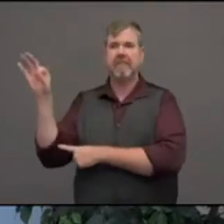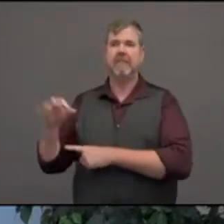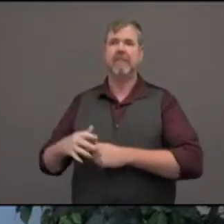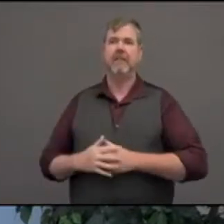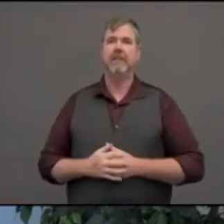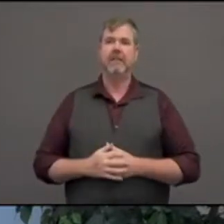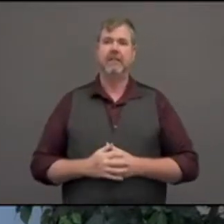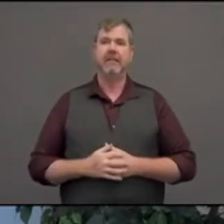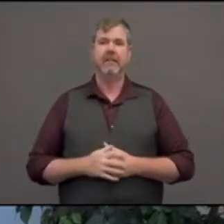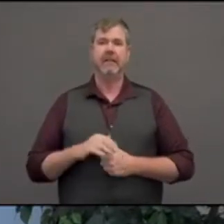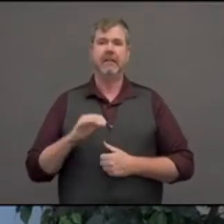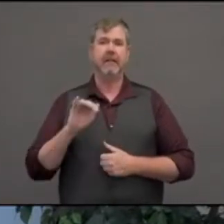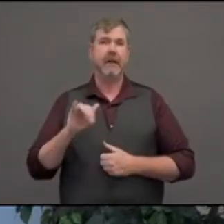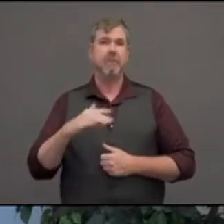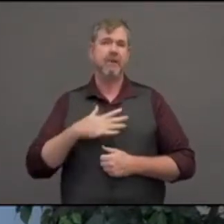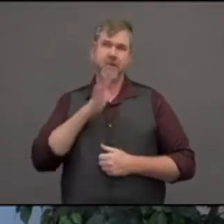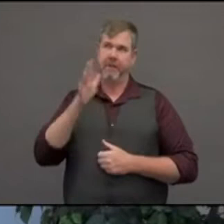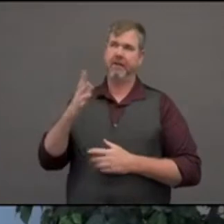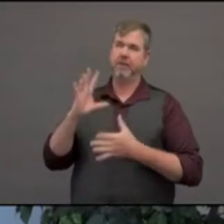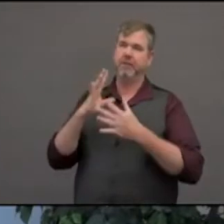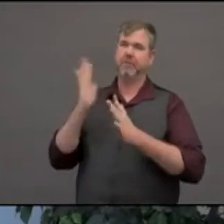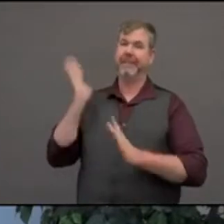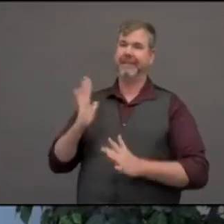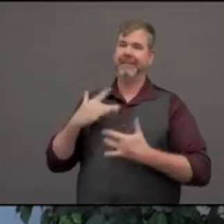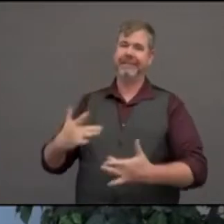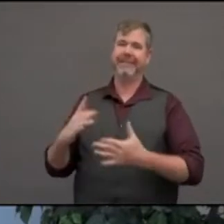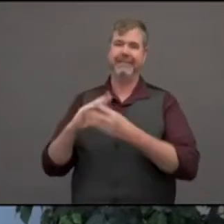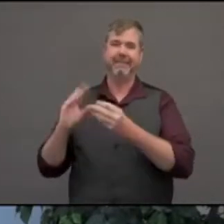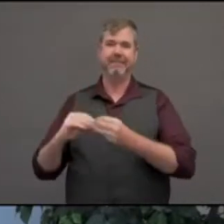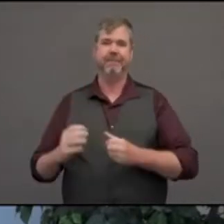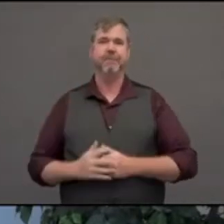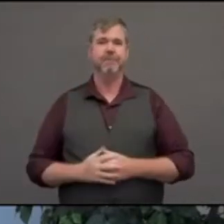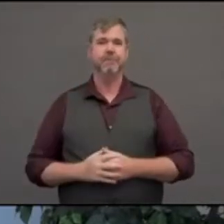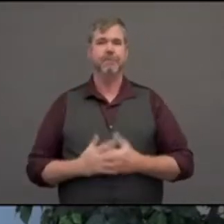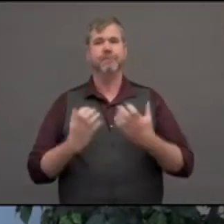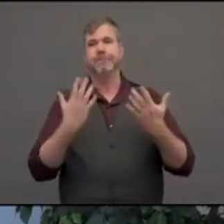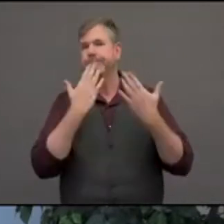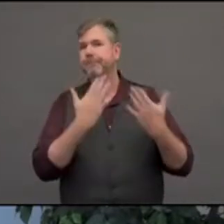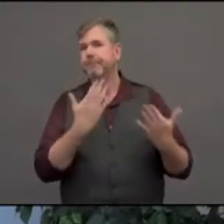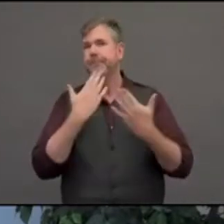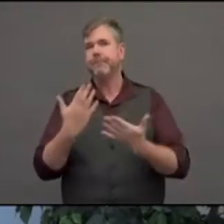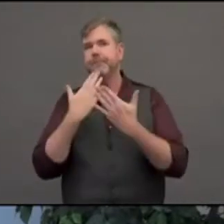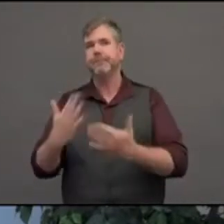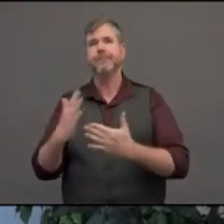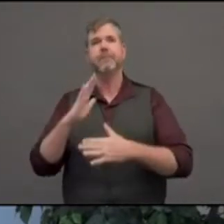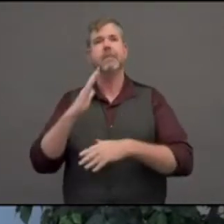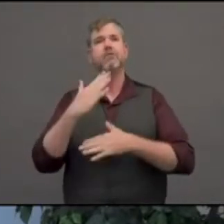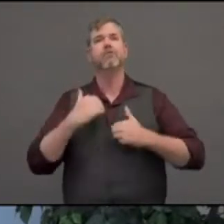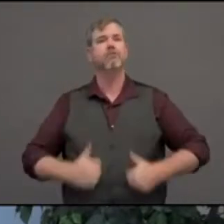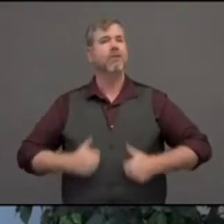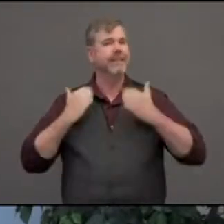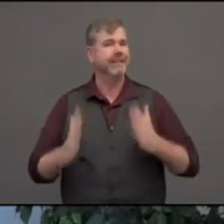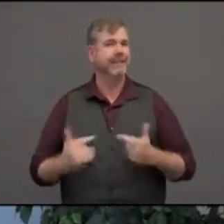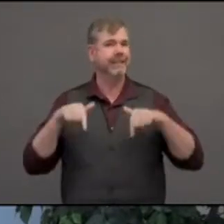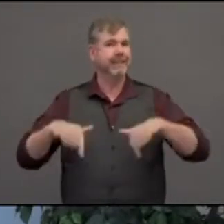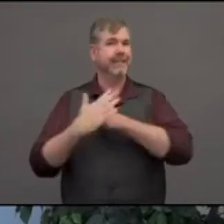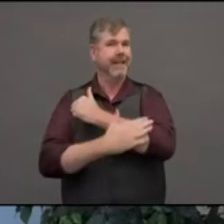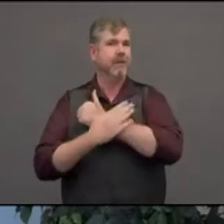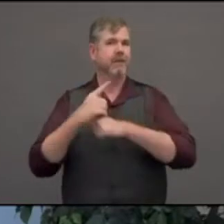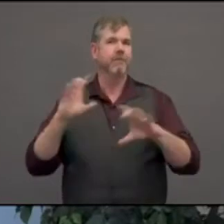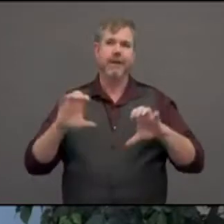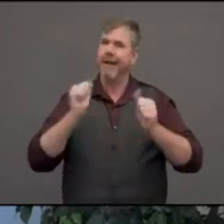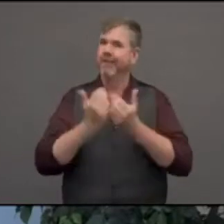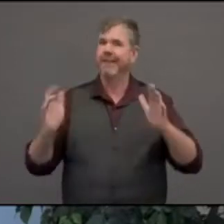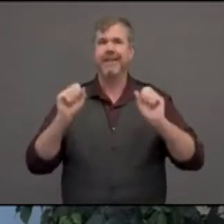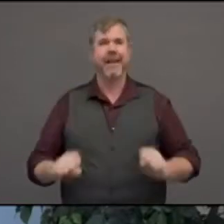the residents who have done everything possible to help slow the spread of COVID-19. But I want to ask you, if everyone is wearing